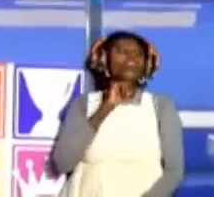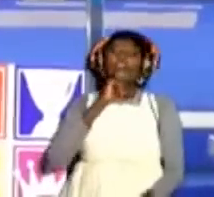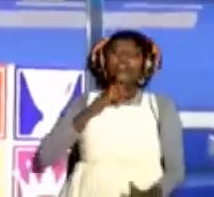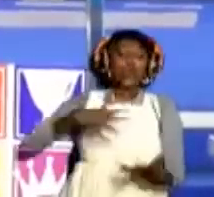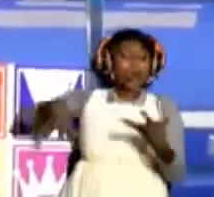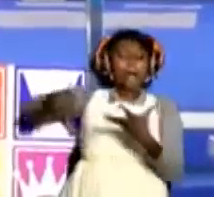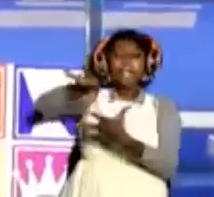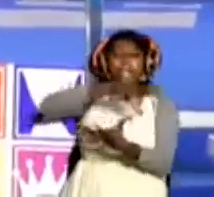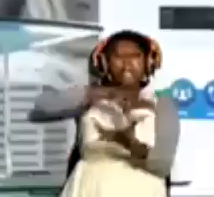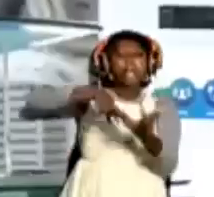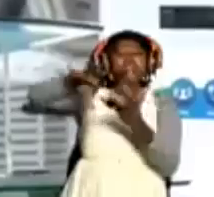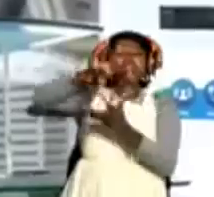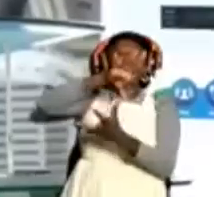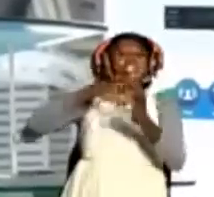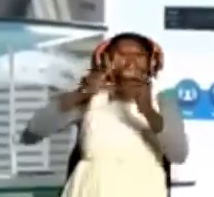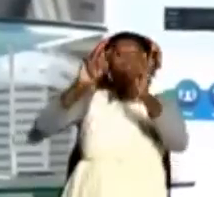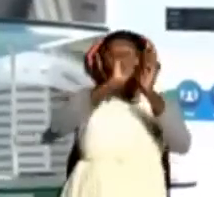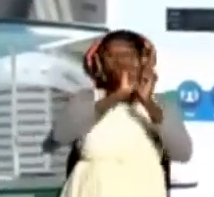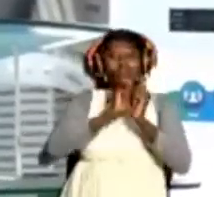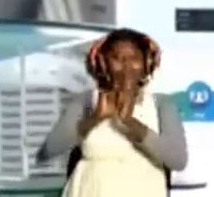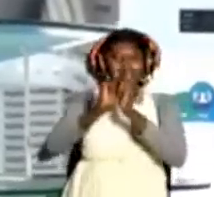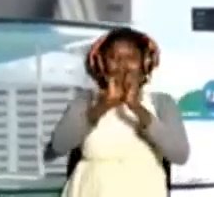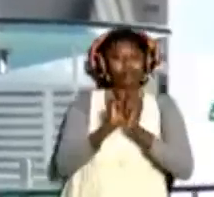are studious.